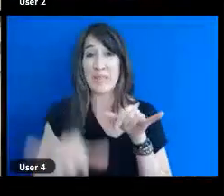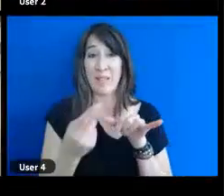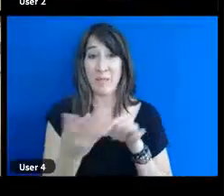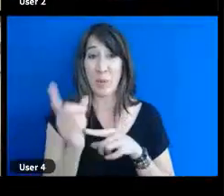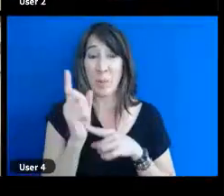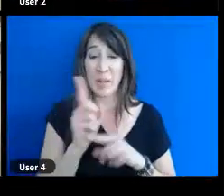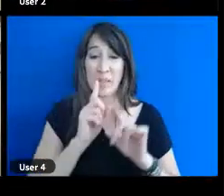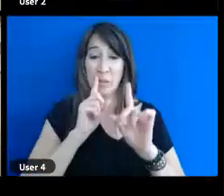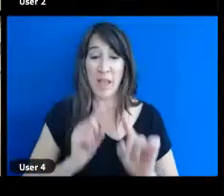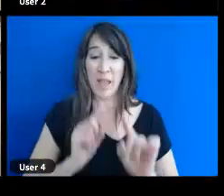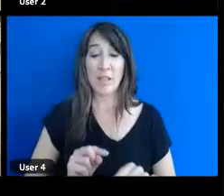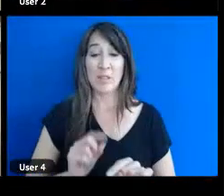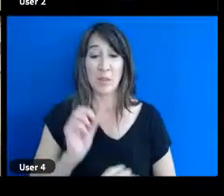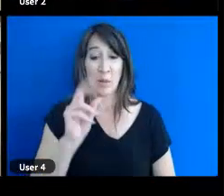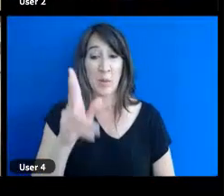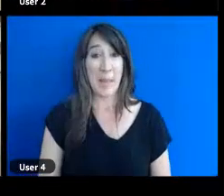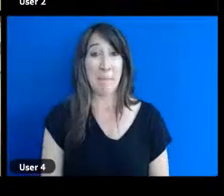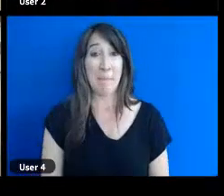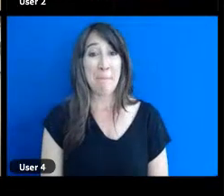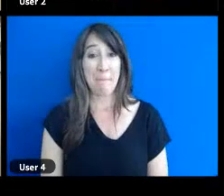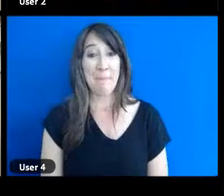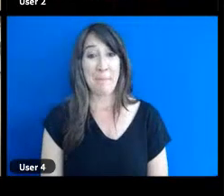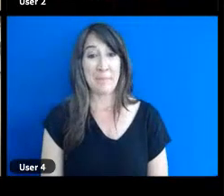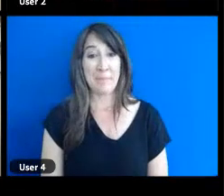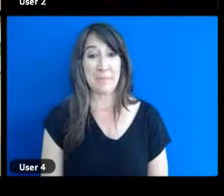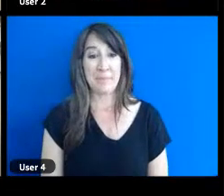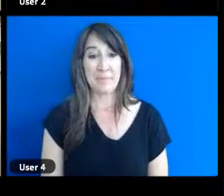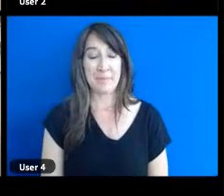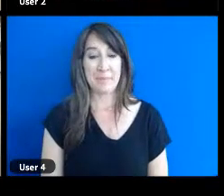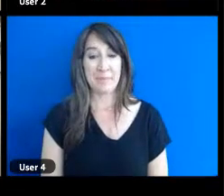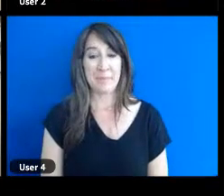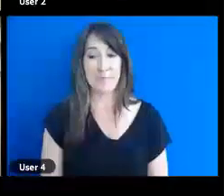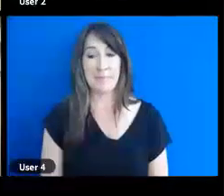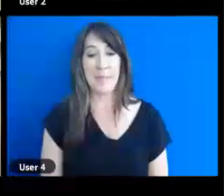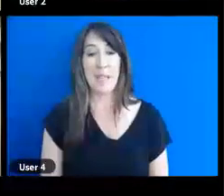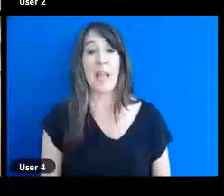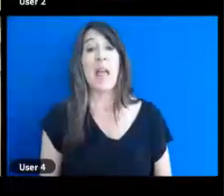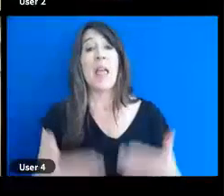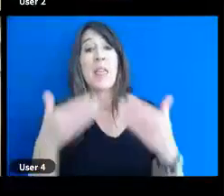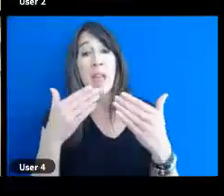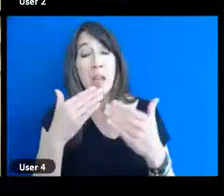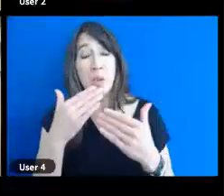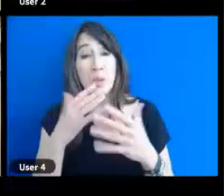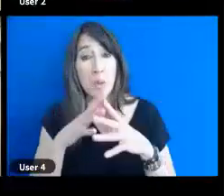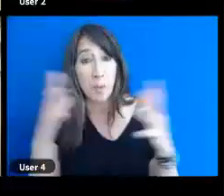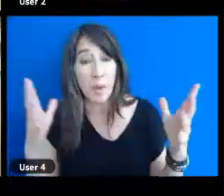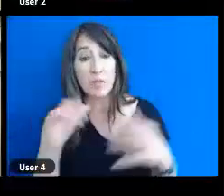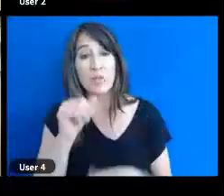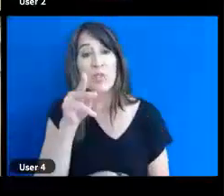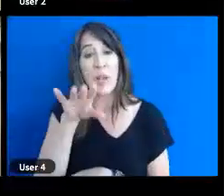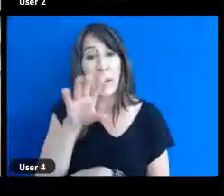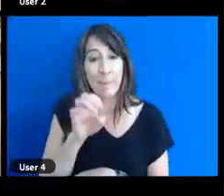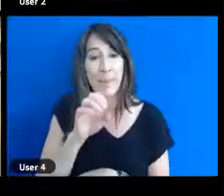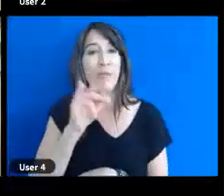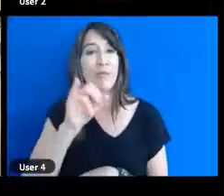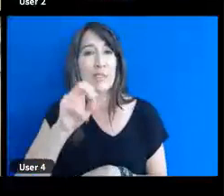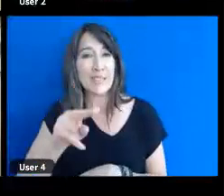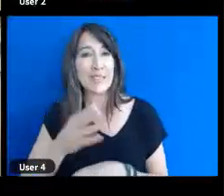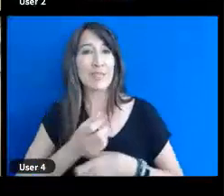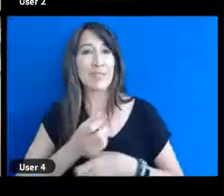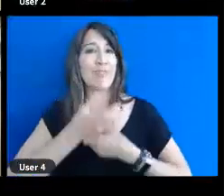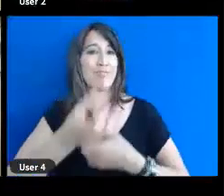we'll stick around to answer any questions that haven't been in the chat box yet. But wanted to say thank you so much,